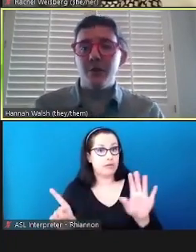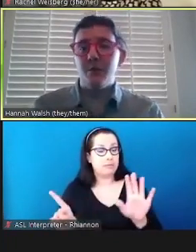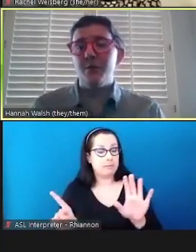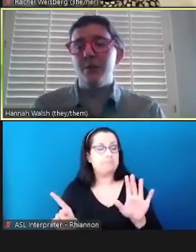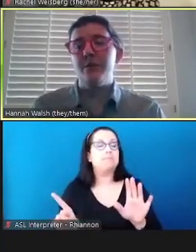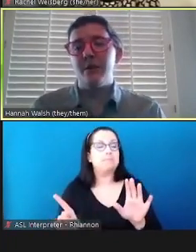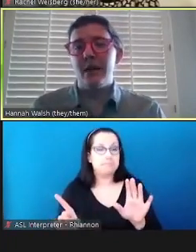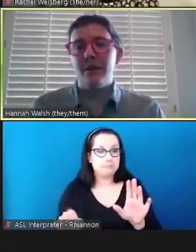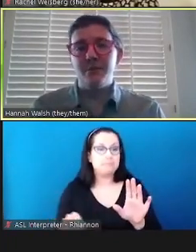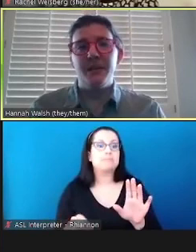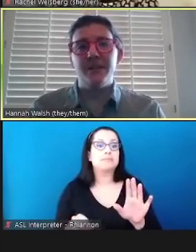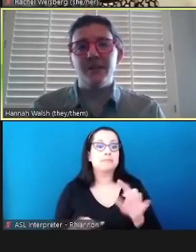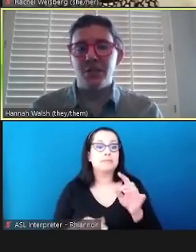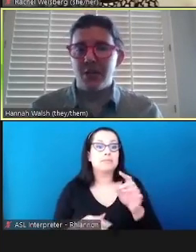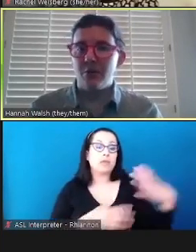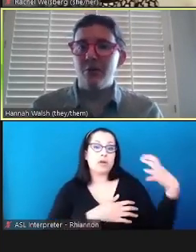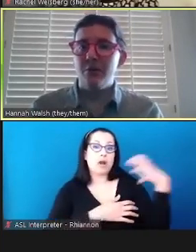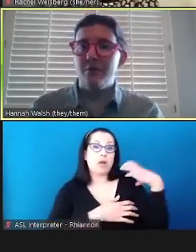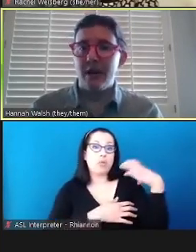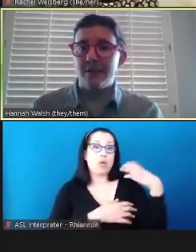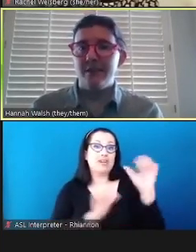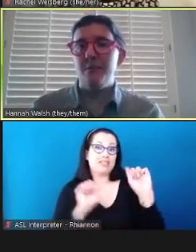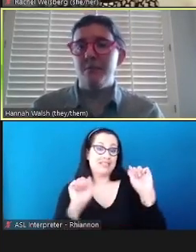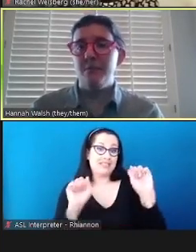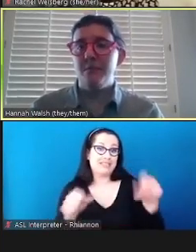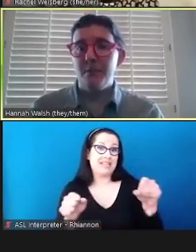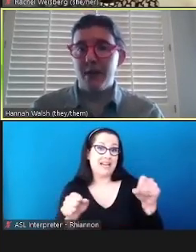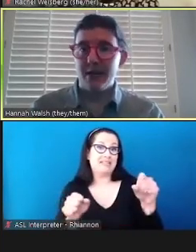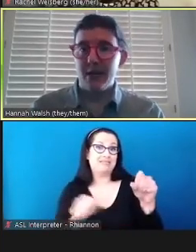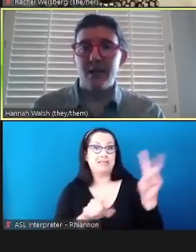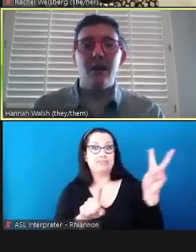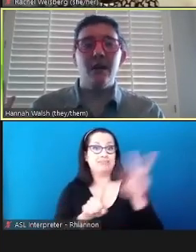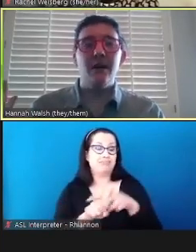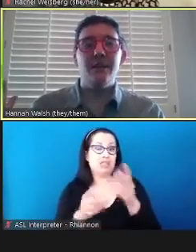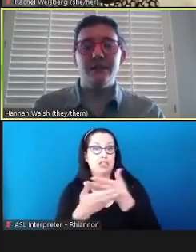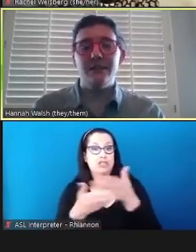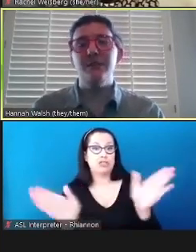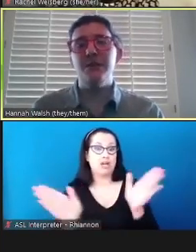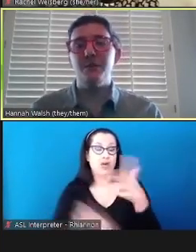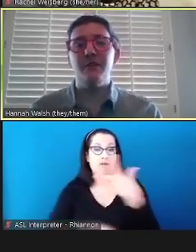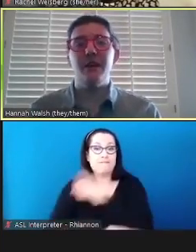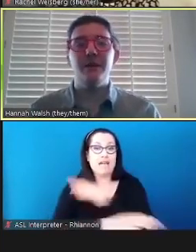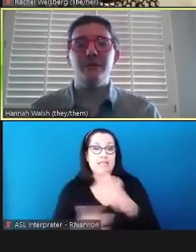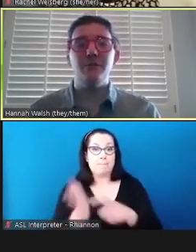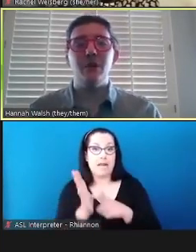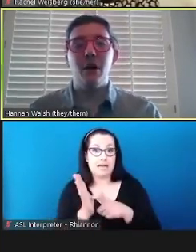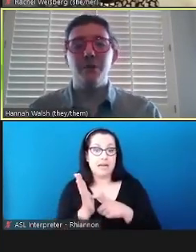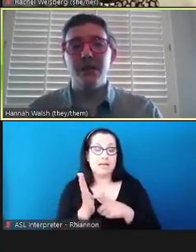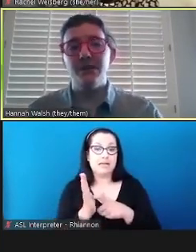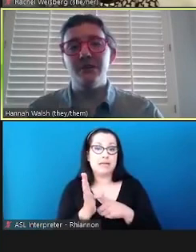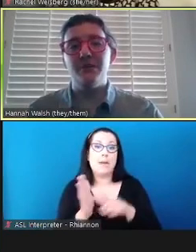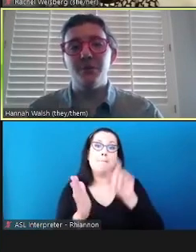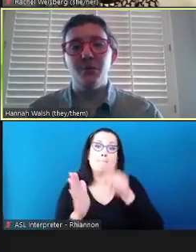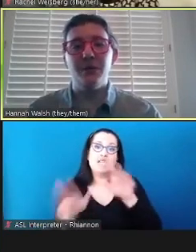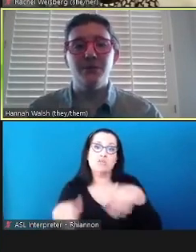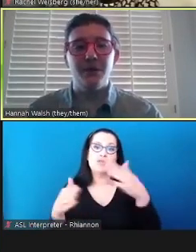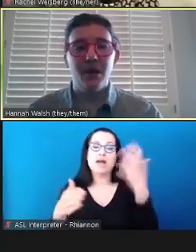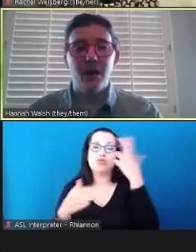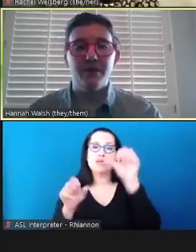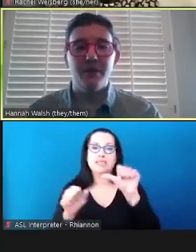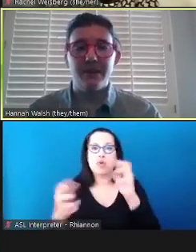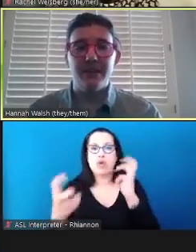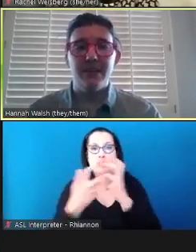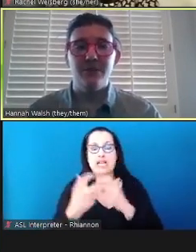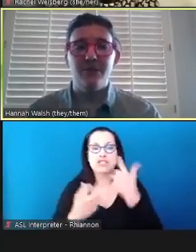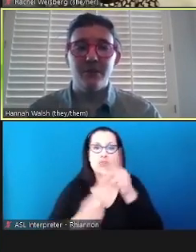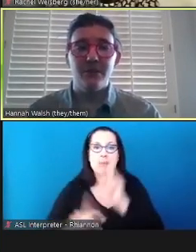even though employers are allowed to make this general vaccine mandate, they still need to provide reasonable accommodations for employees who cannot